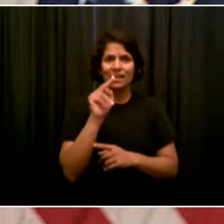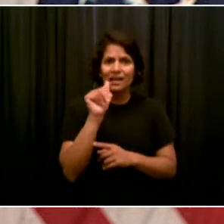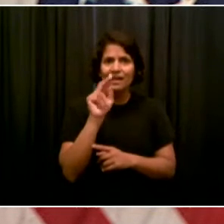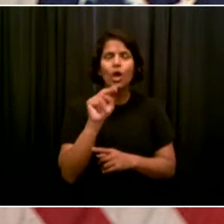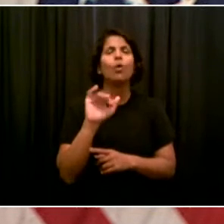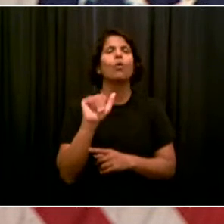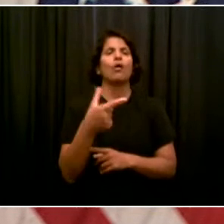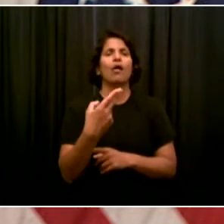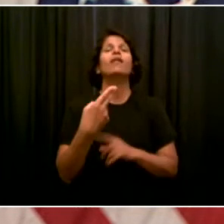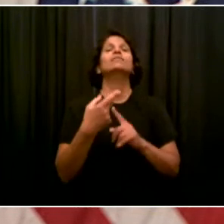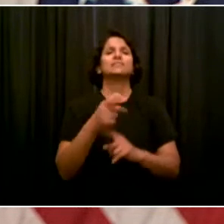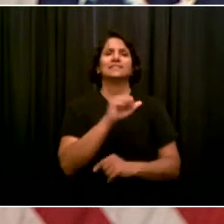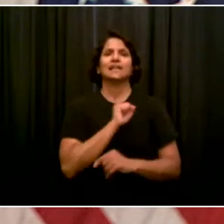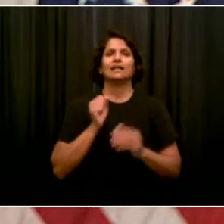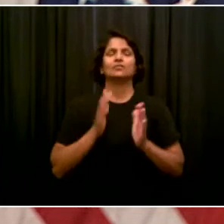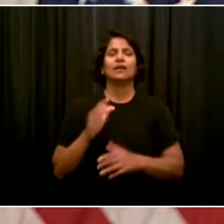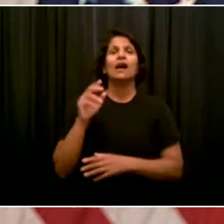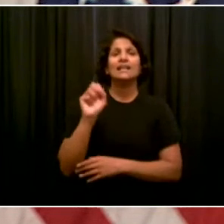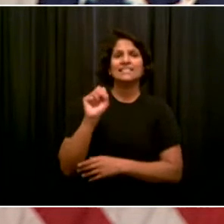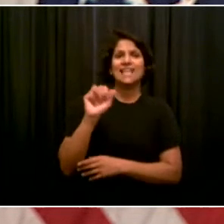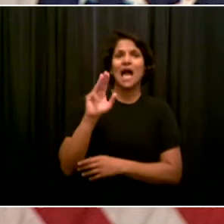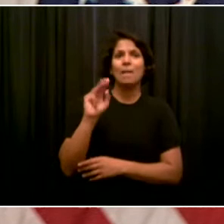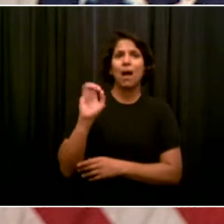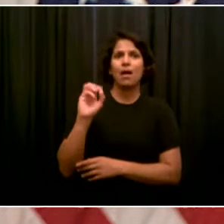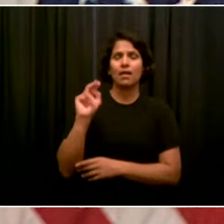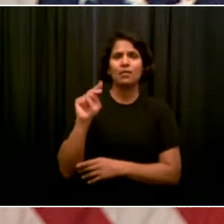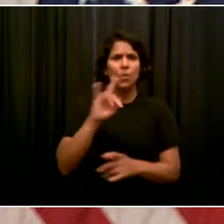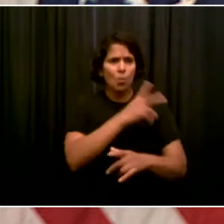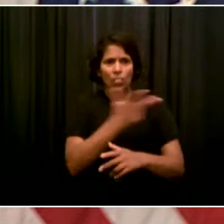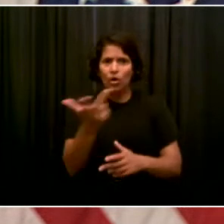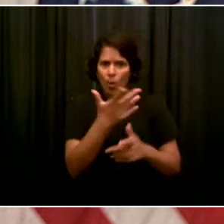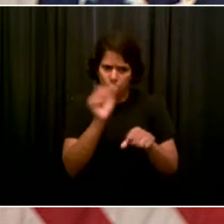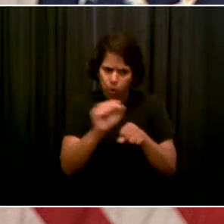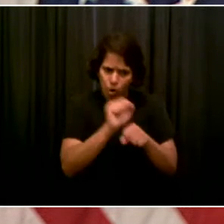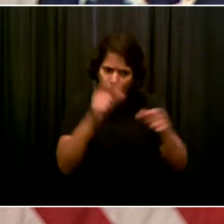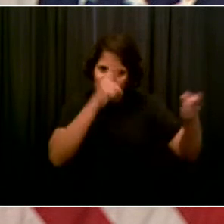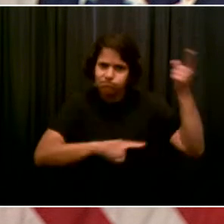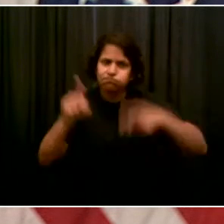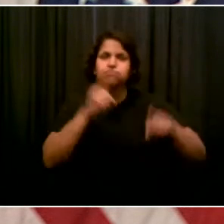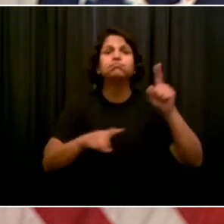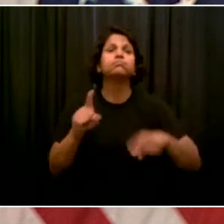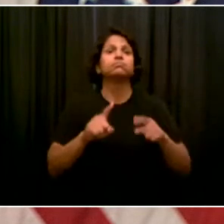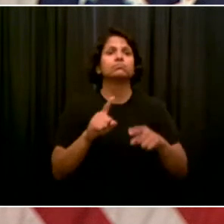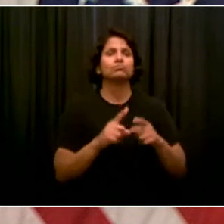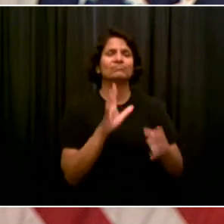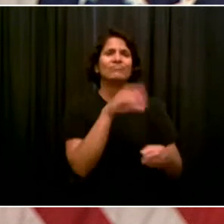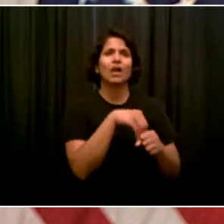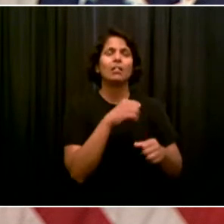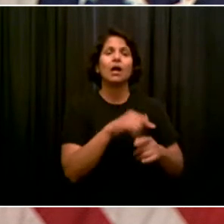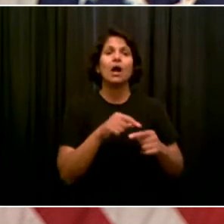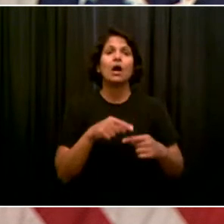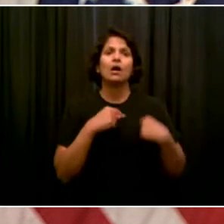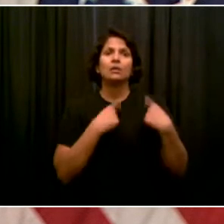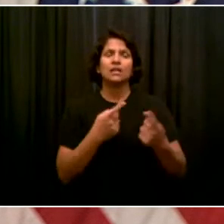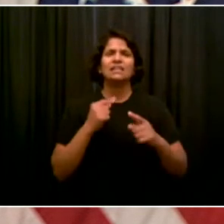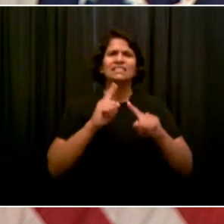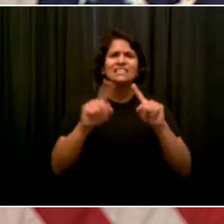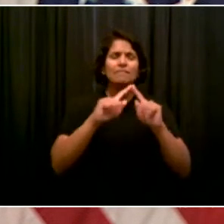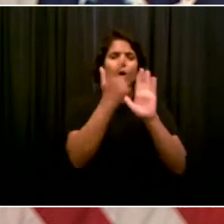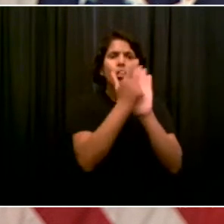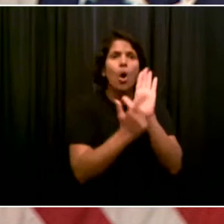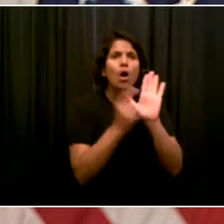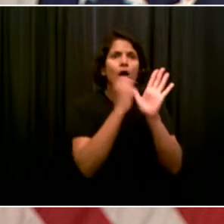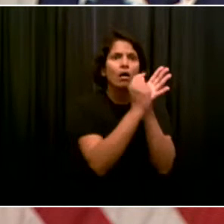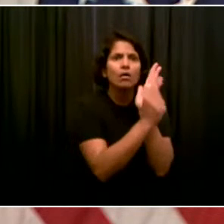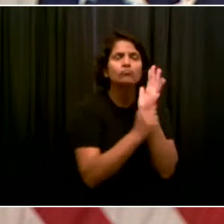tirelessly on this issue for years and are responsible for the WIM legislation that lets us use automated enforcement against overweight and oversized trucks,